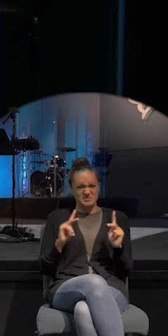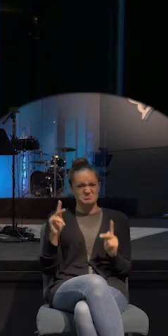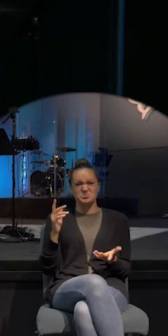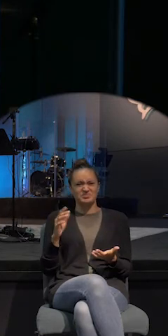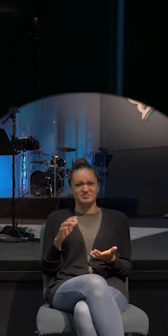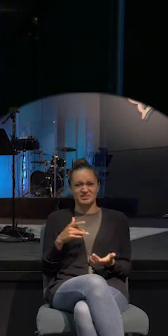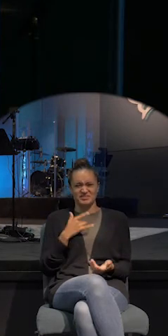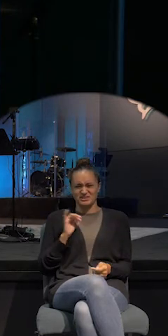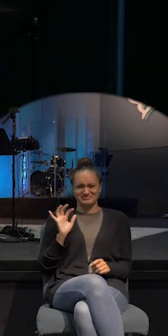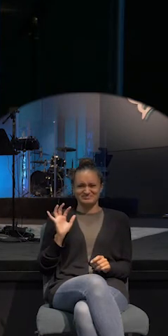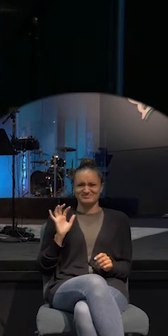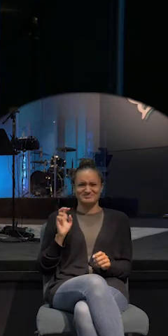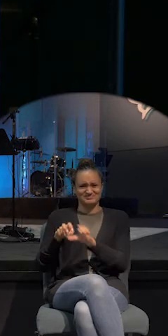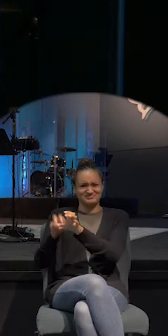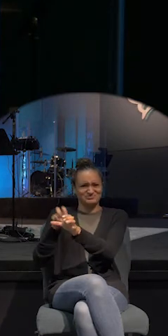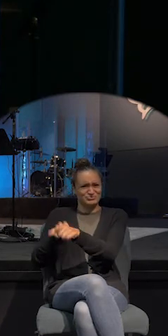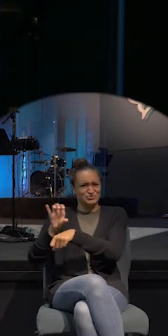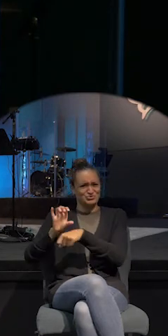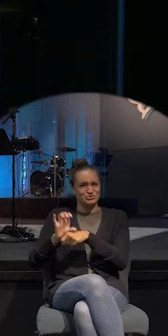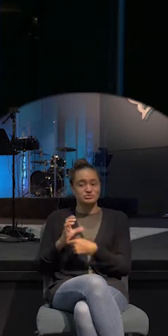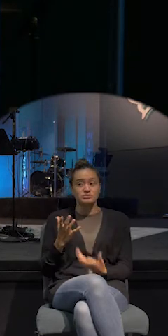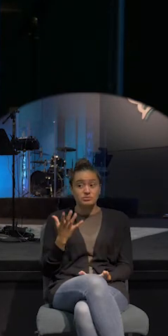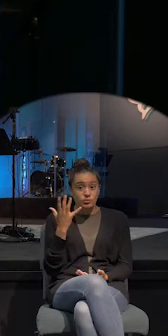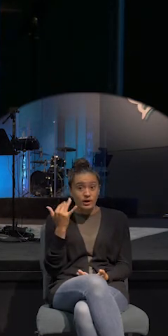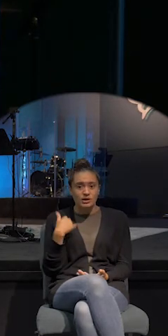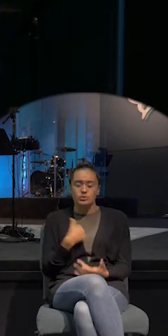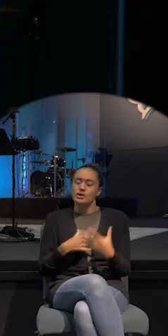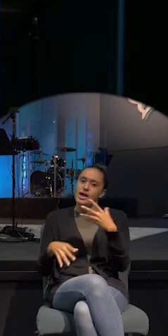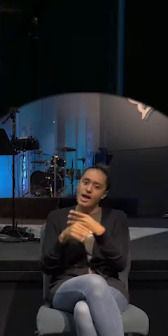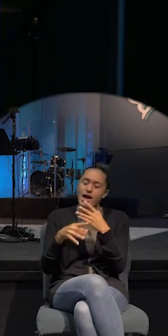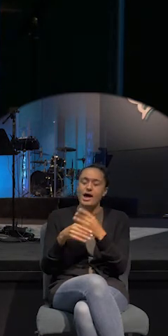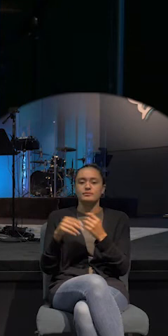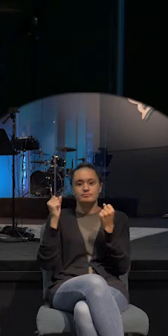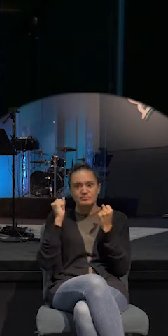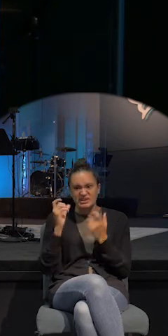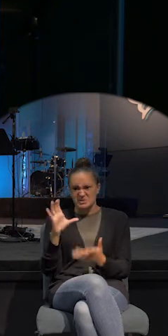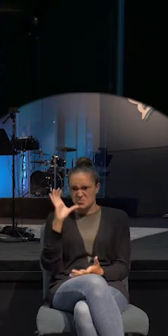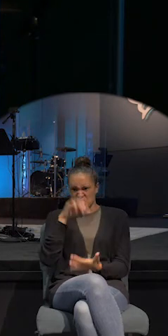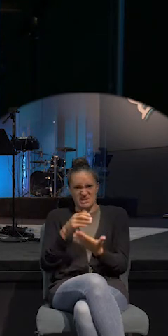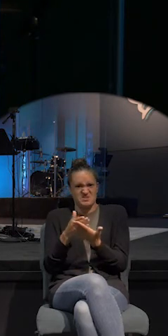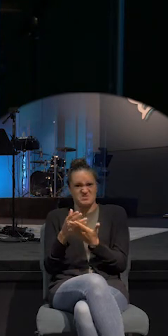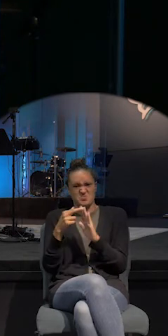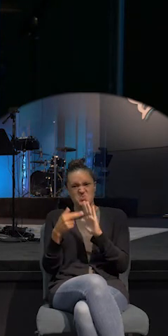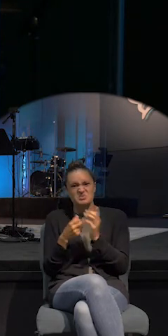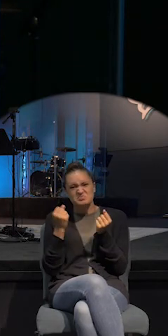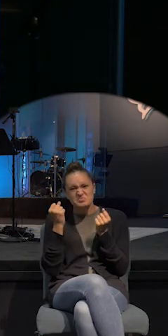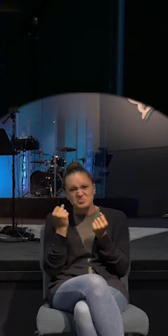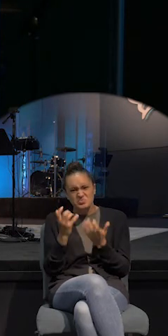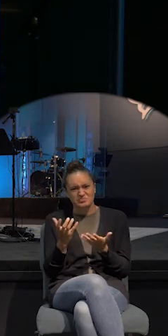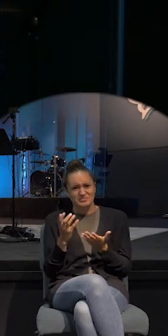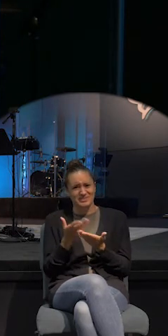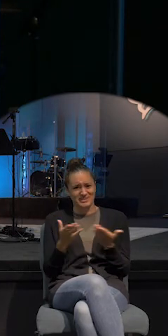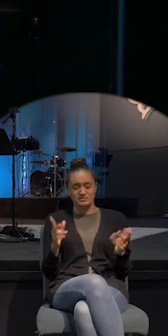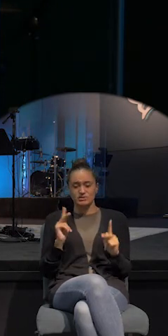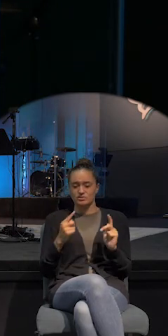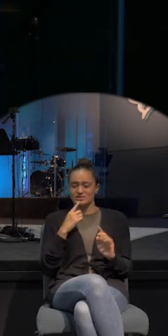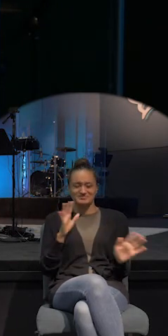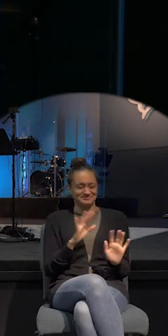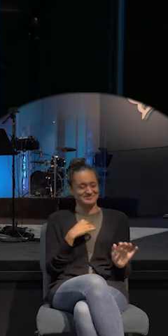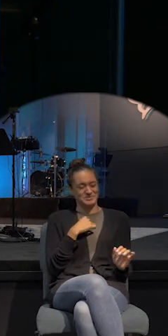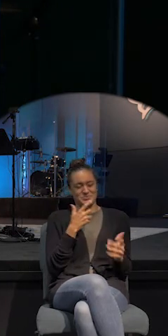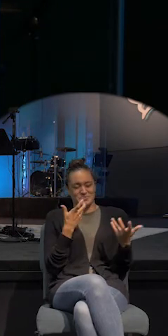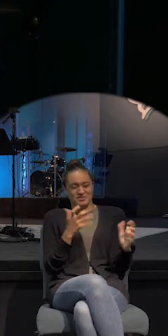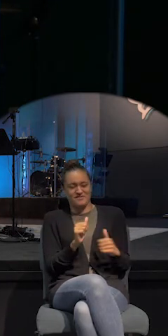off from the church itself. It's because we add so many layers of weirdness that the people say, I don't want to follow your rules